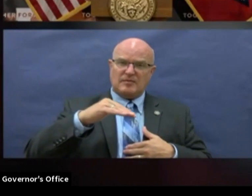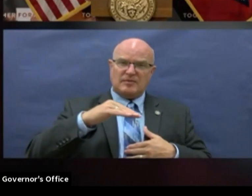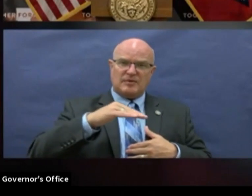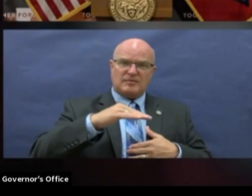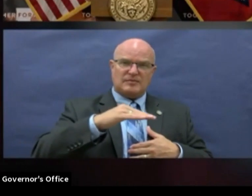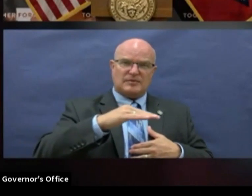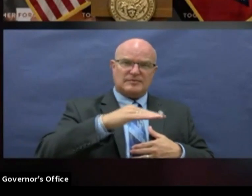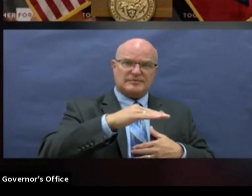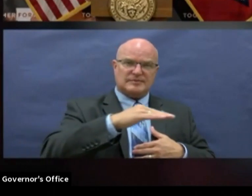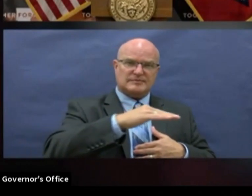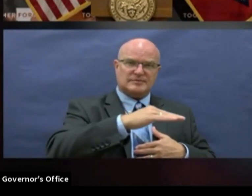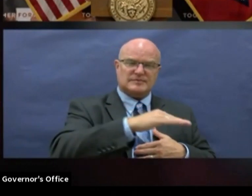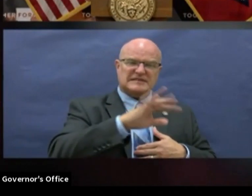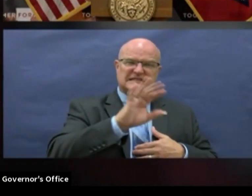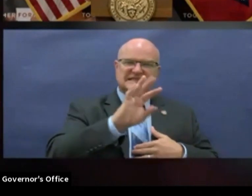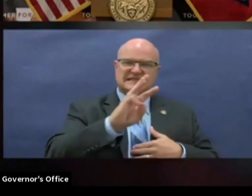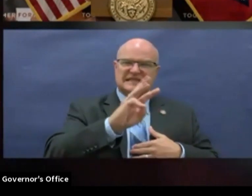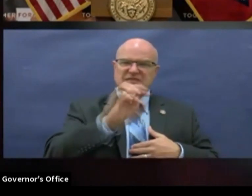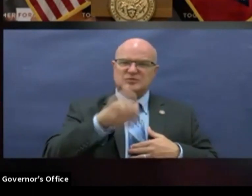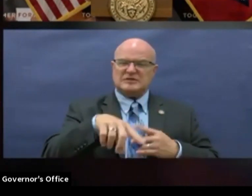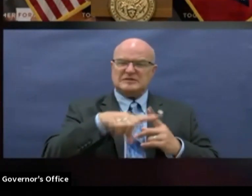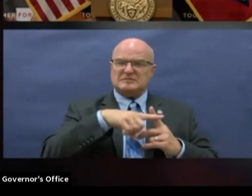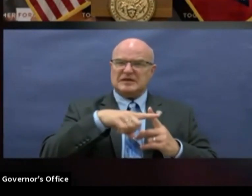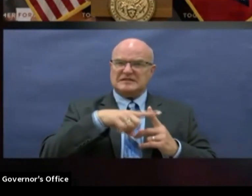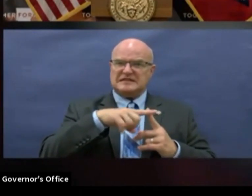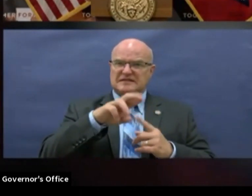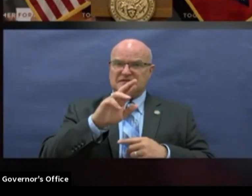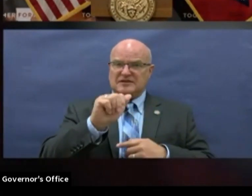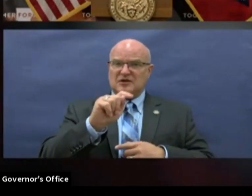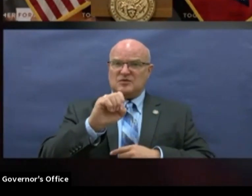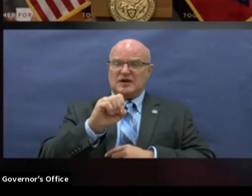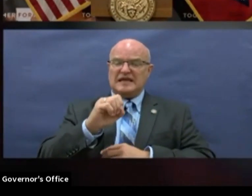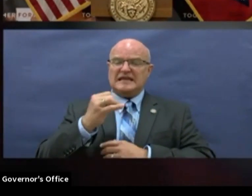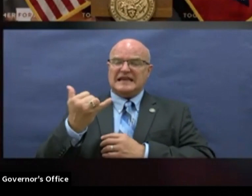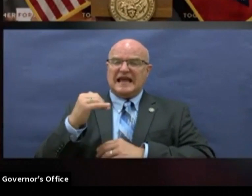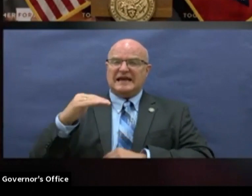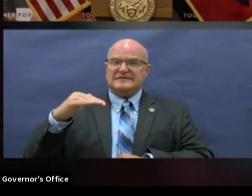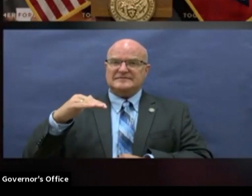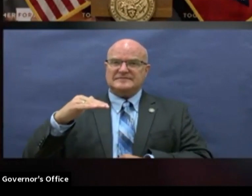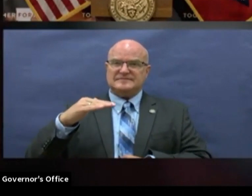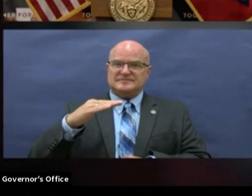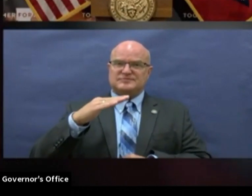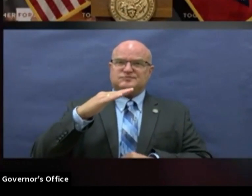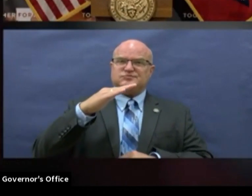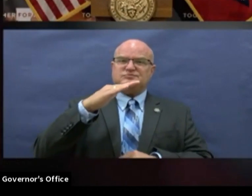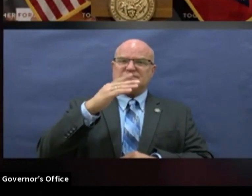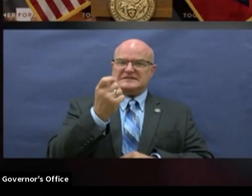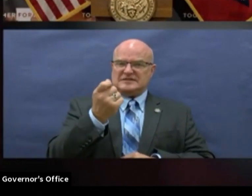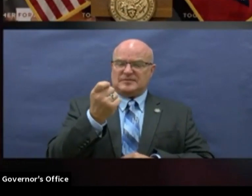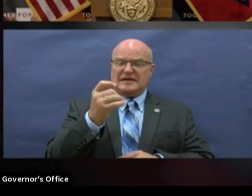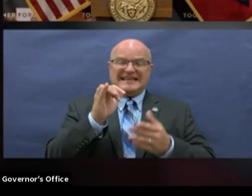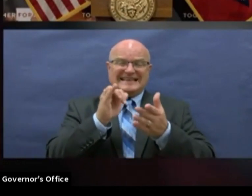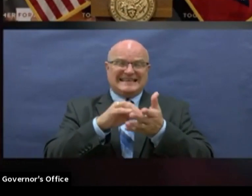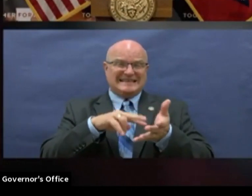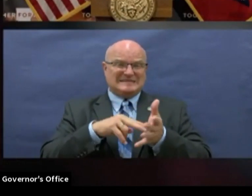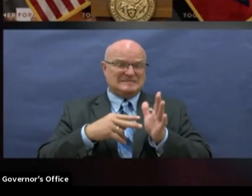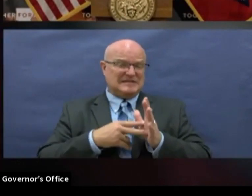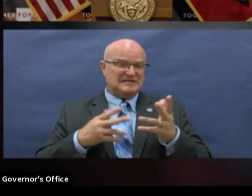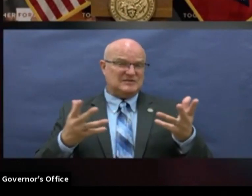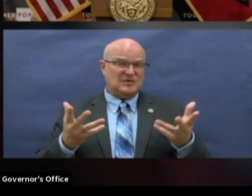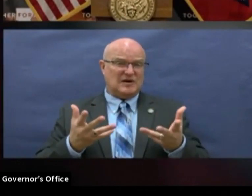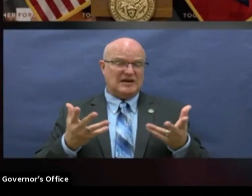fairly consistent low 6% positivity rate. It has edged up some. And that means